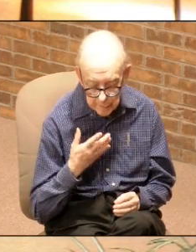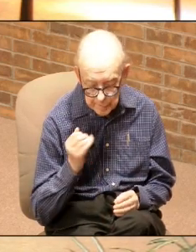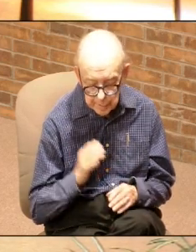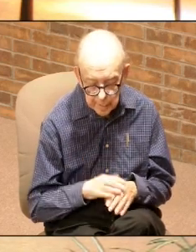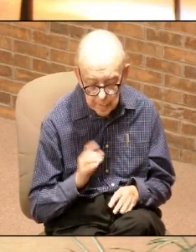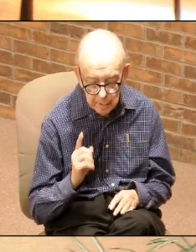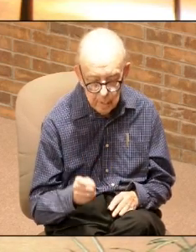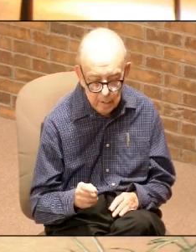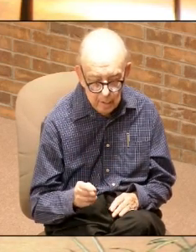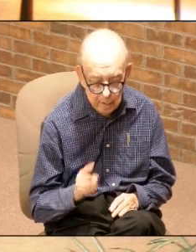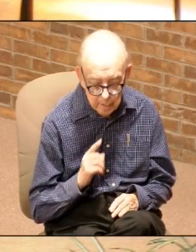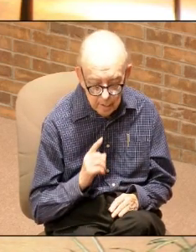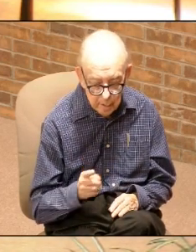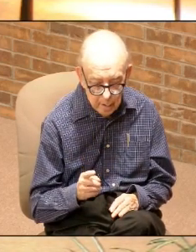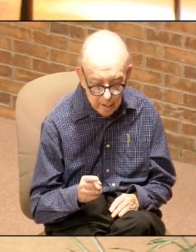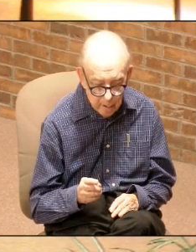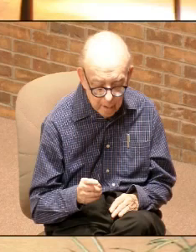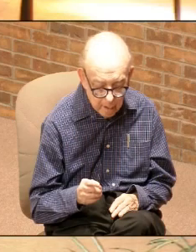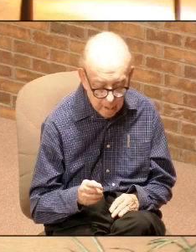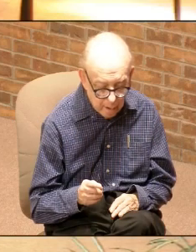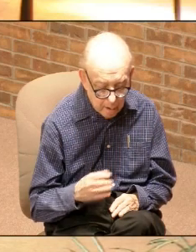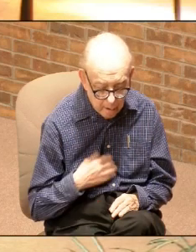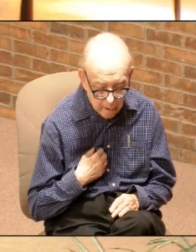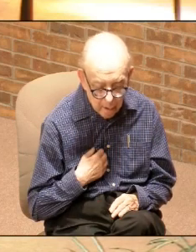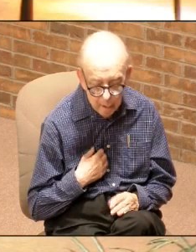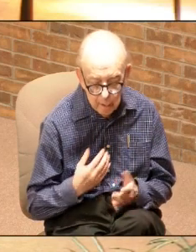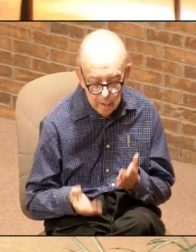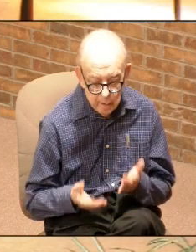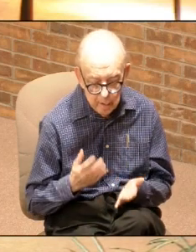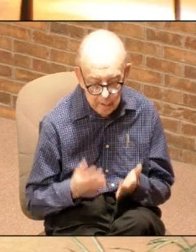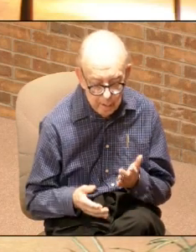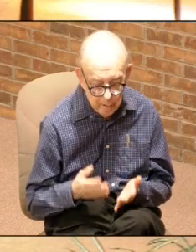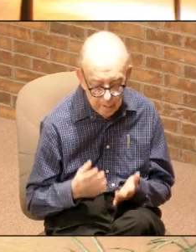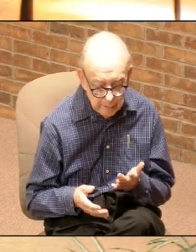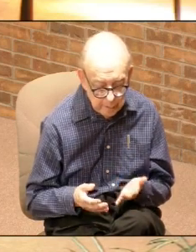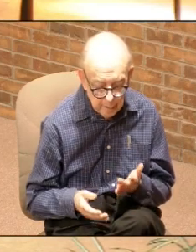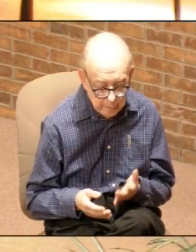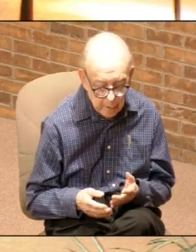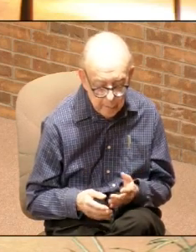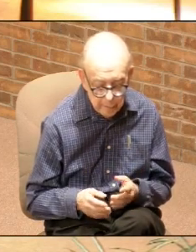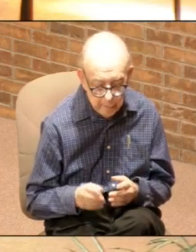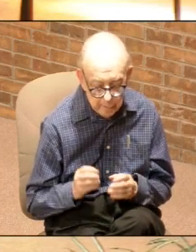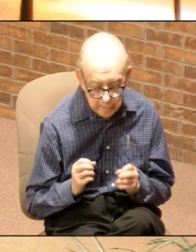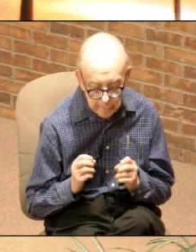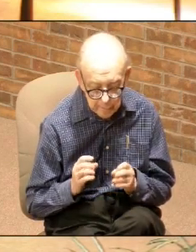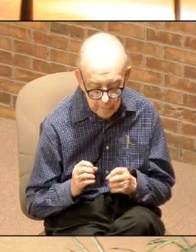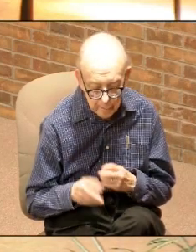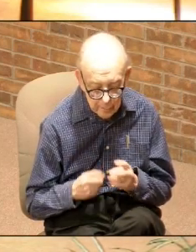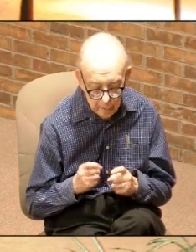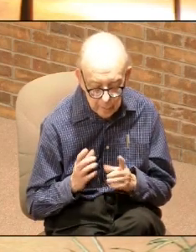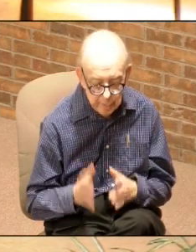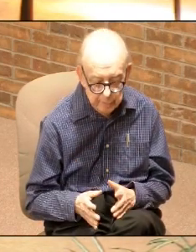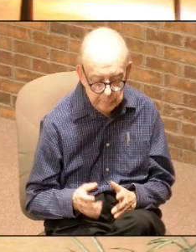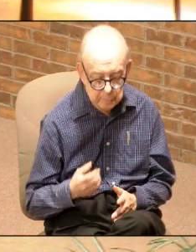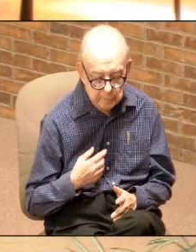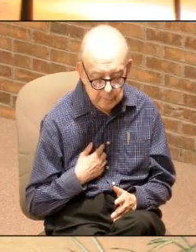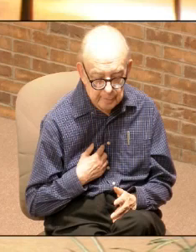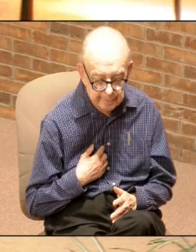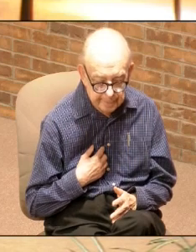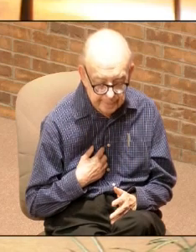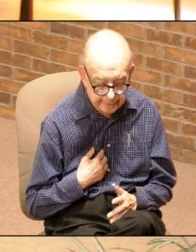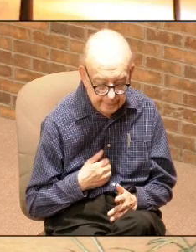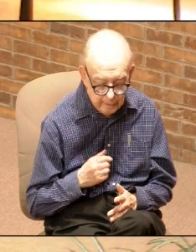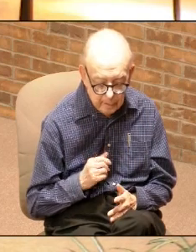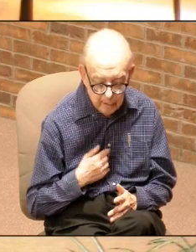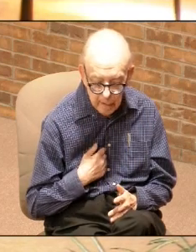than you. As a matter of fact, I'm like Paul, I'm probably the chiefest of all sinners. The only difference is I don't